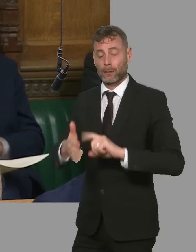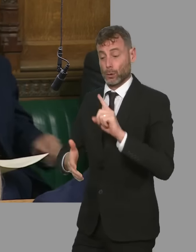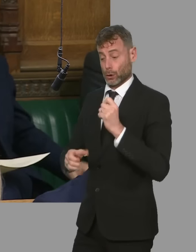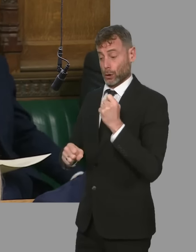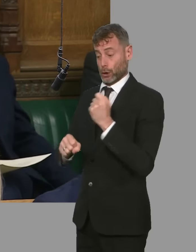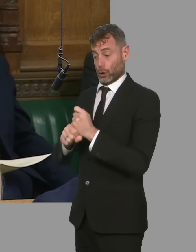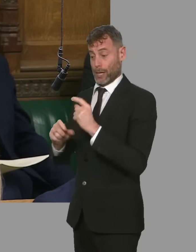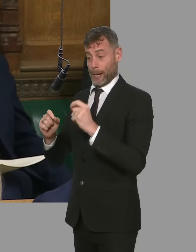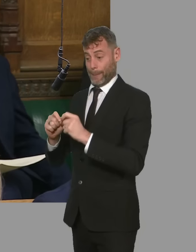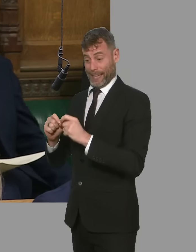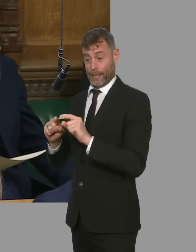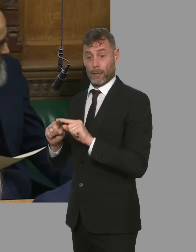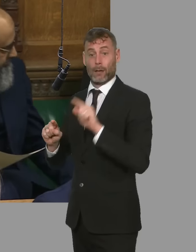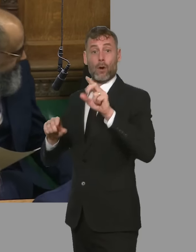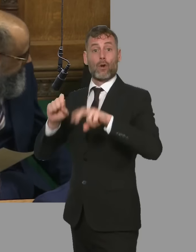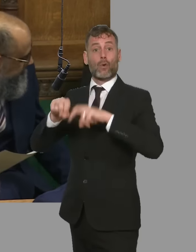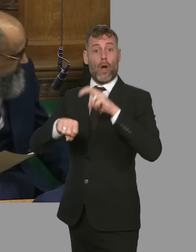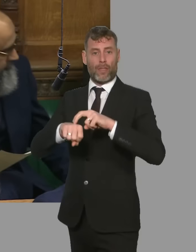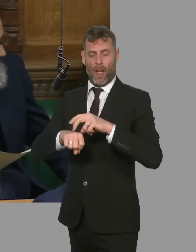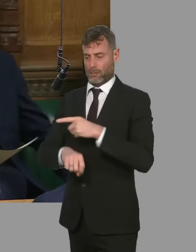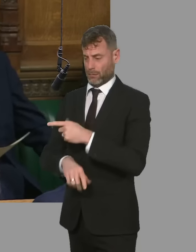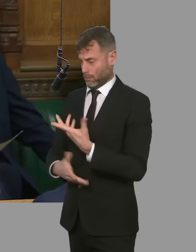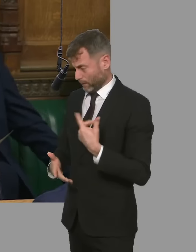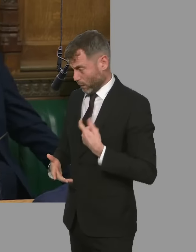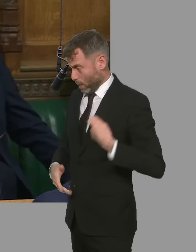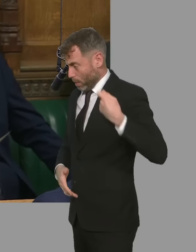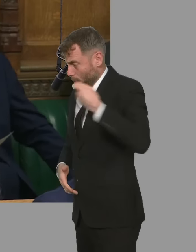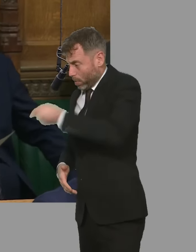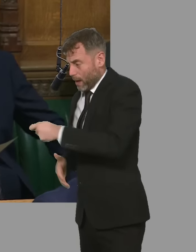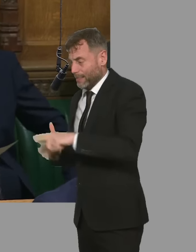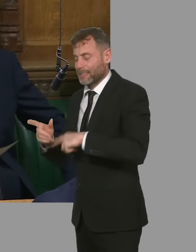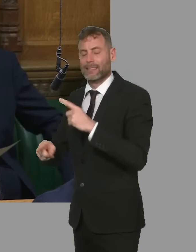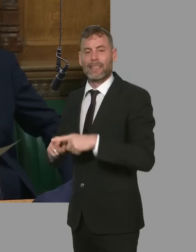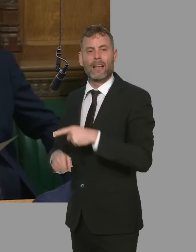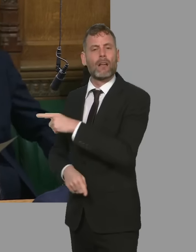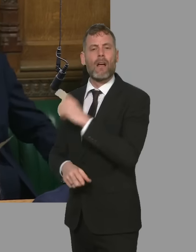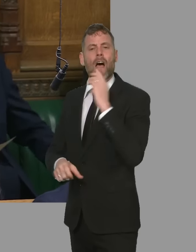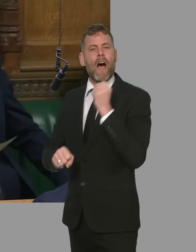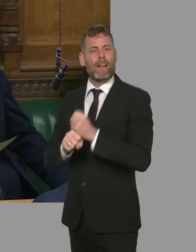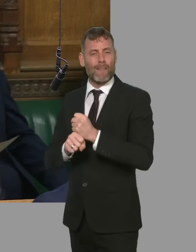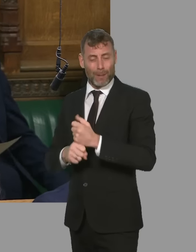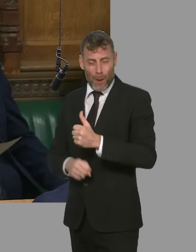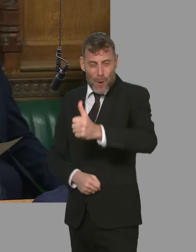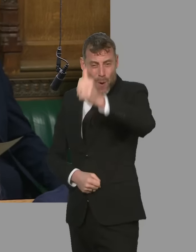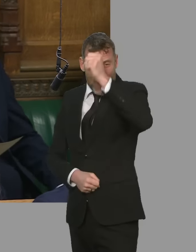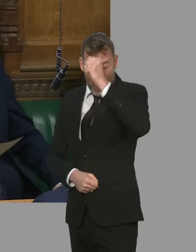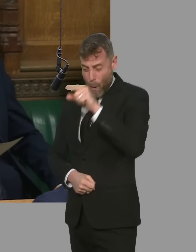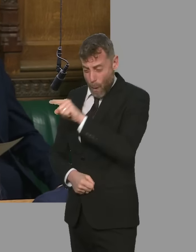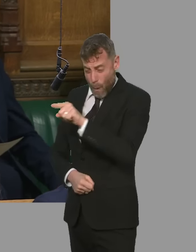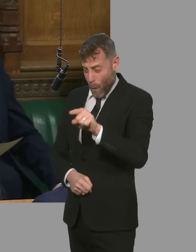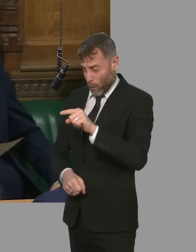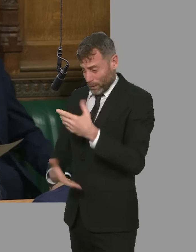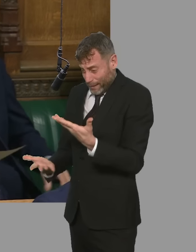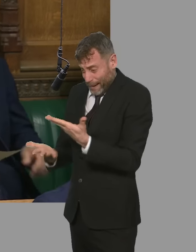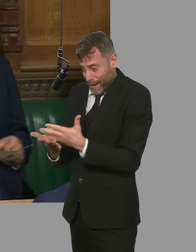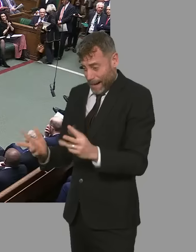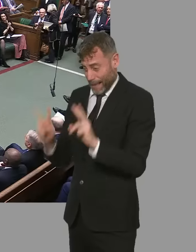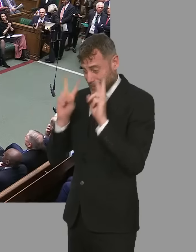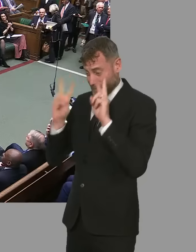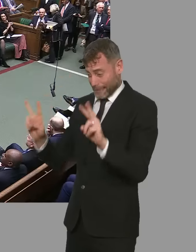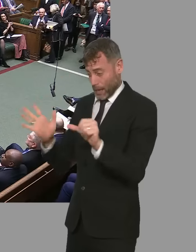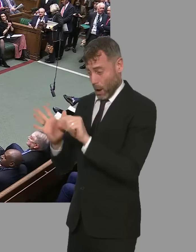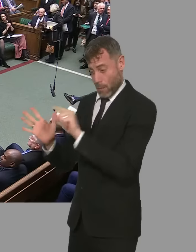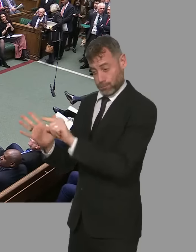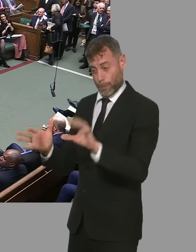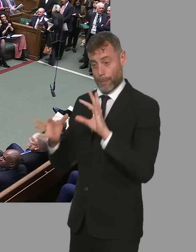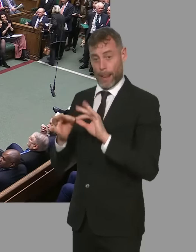government ignoring the real issues facing the Northern Ireland economy, both through its actions and its inactivity? Go